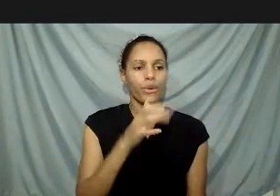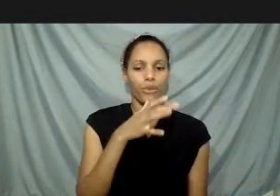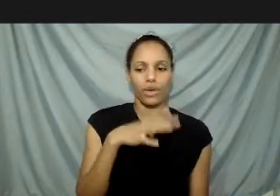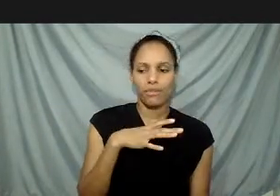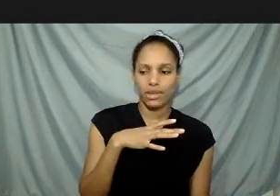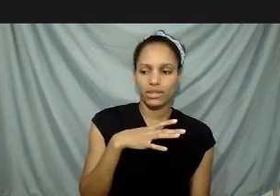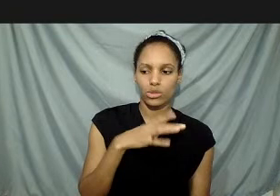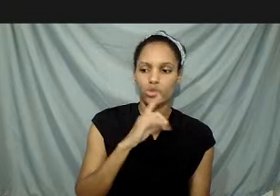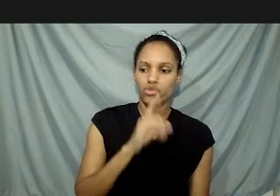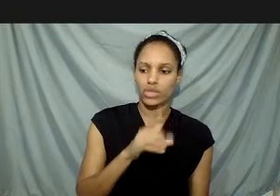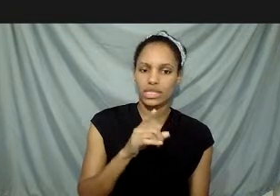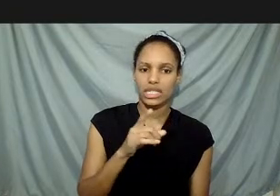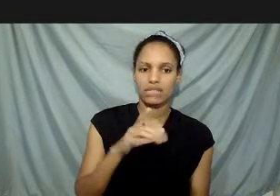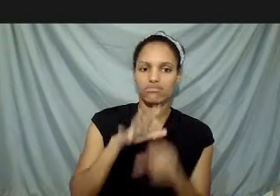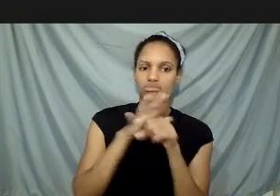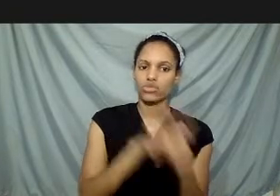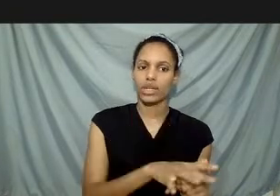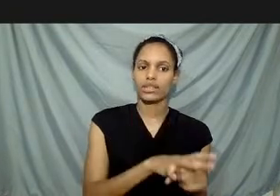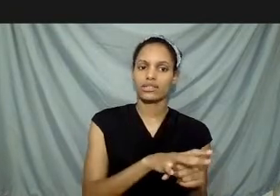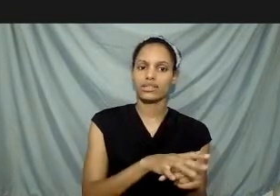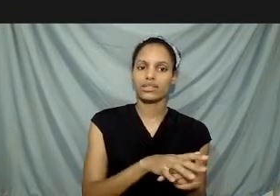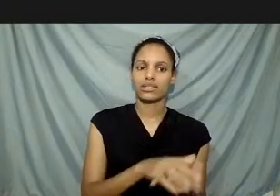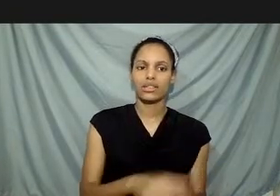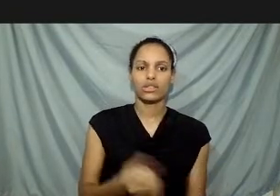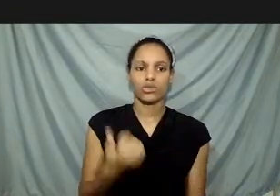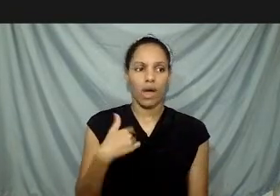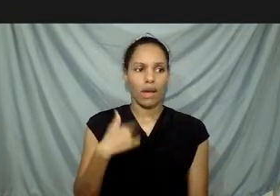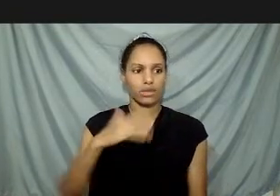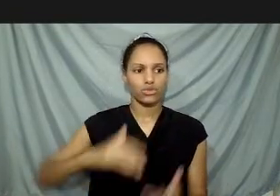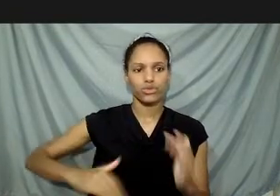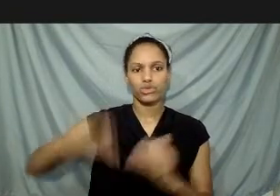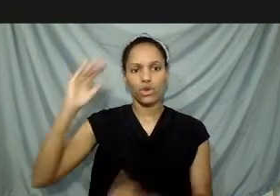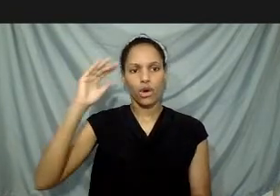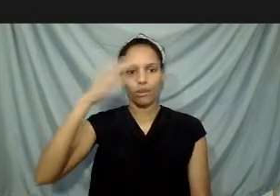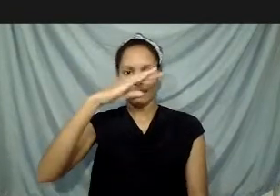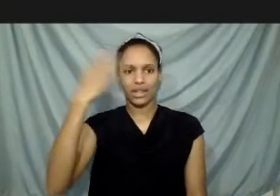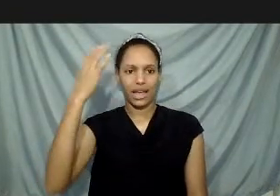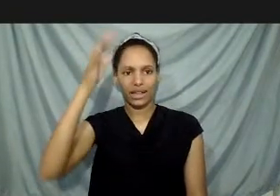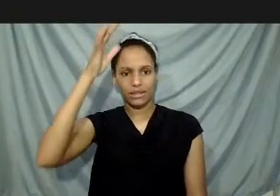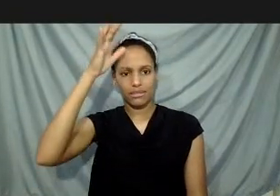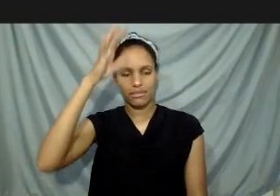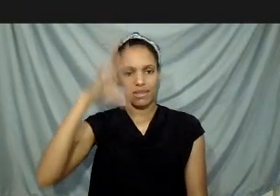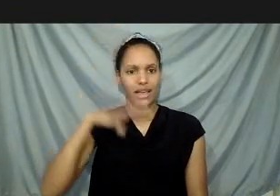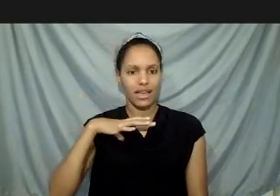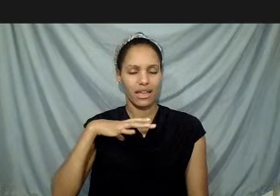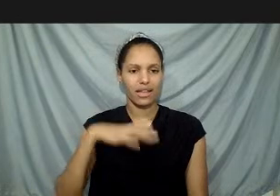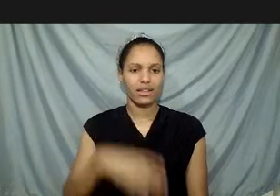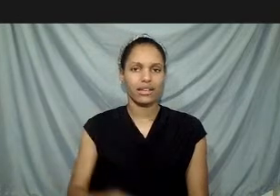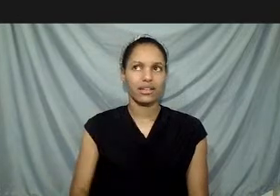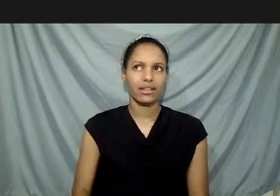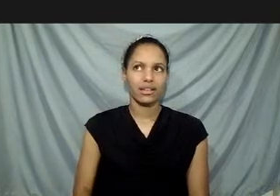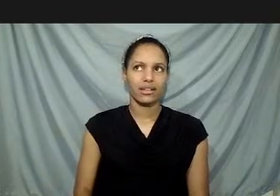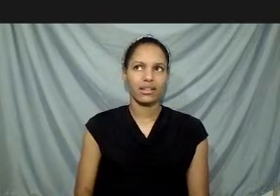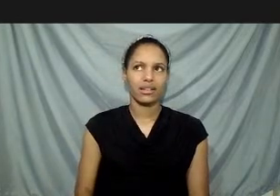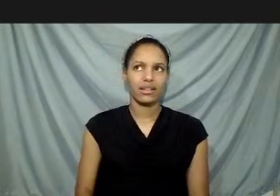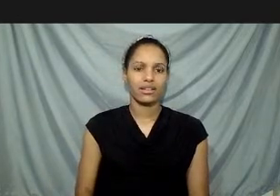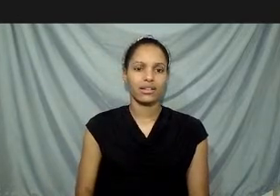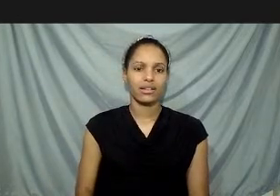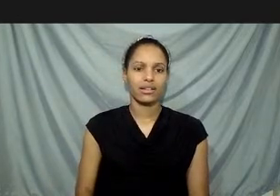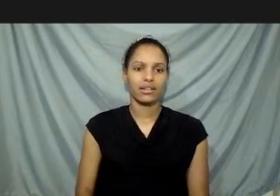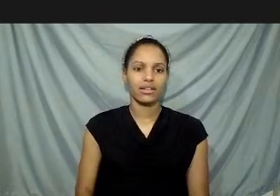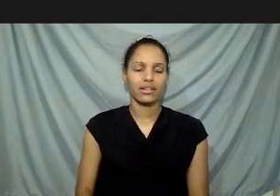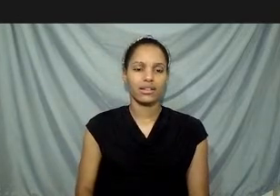I'm 6'7", I'm a big, tall Black man, I immediately saw where women expected a